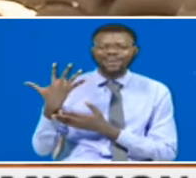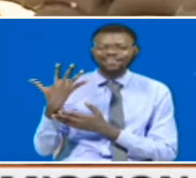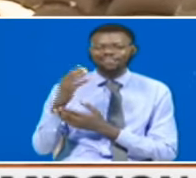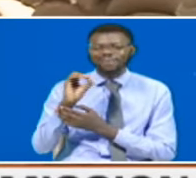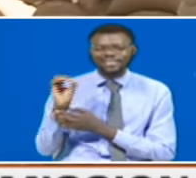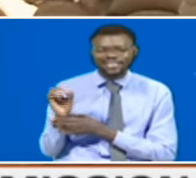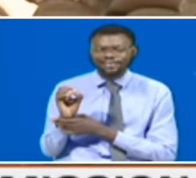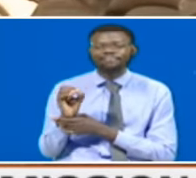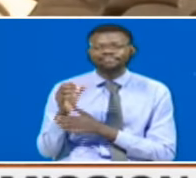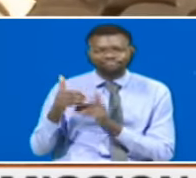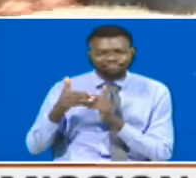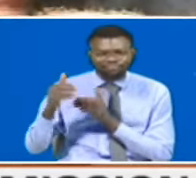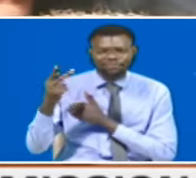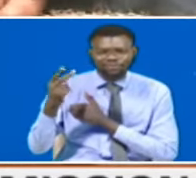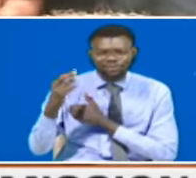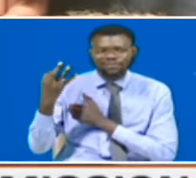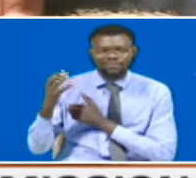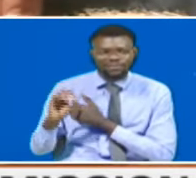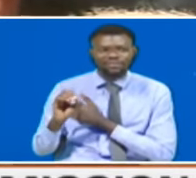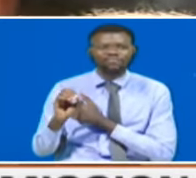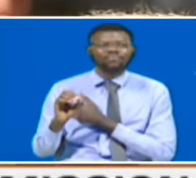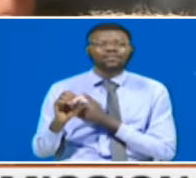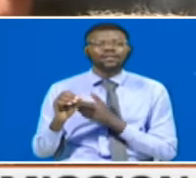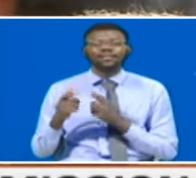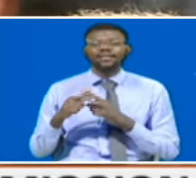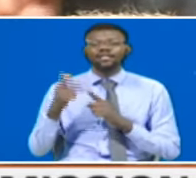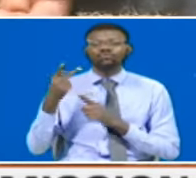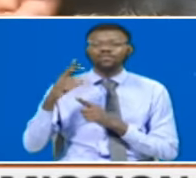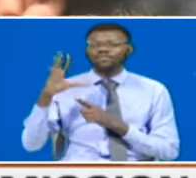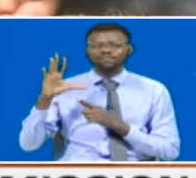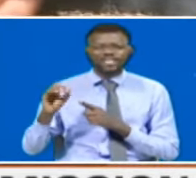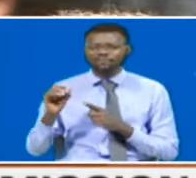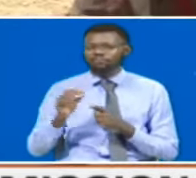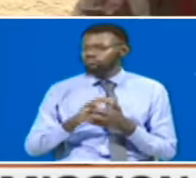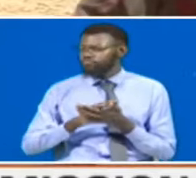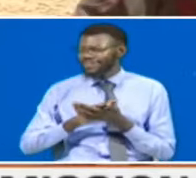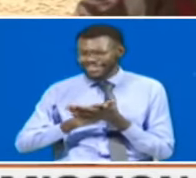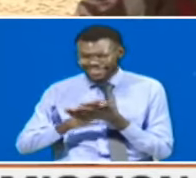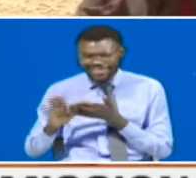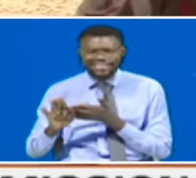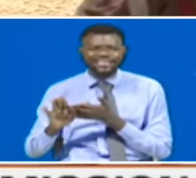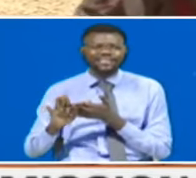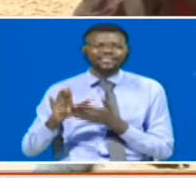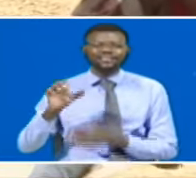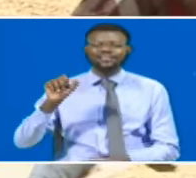2030 and reach the net zero by 2050. Sophia Ali